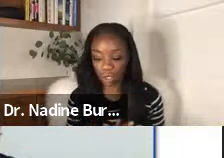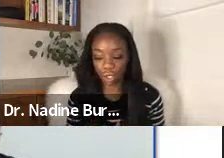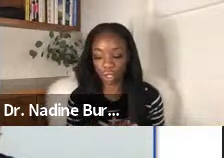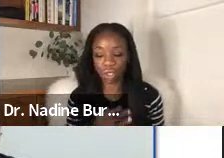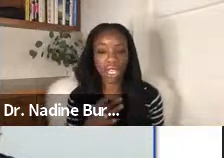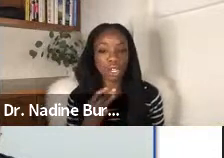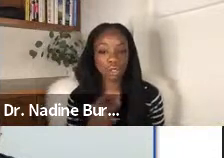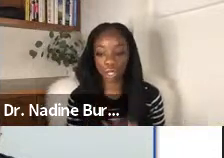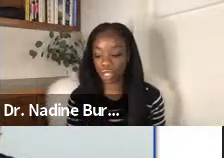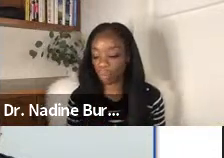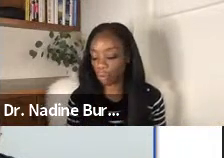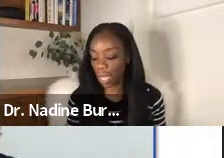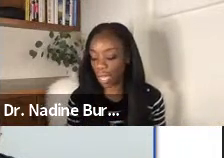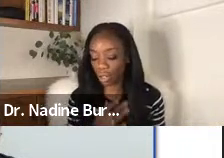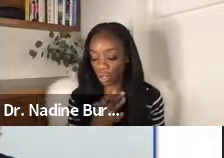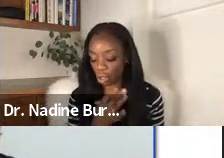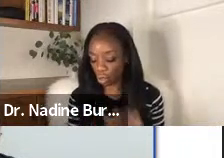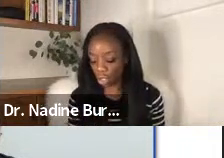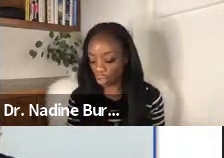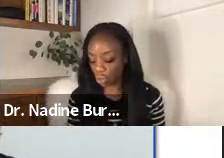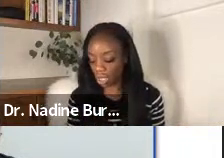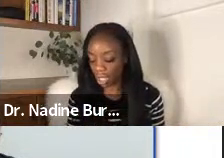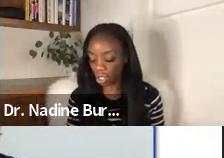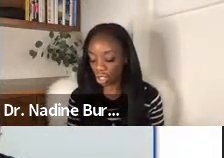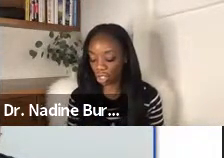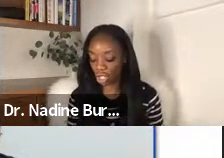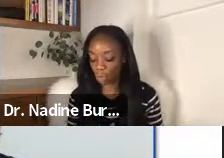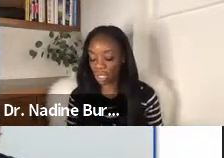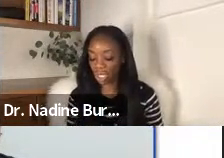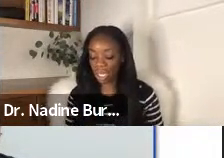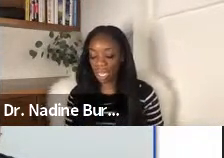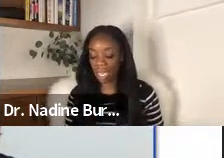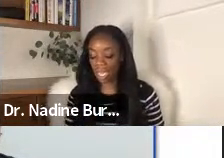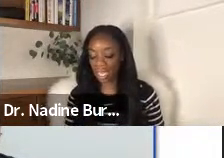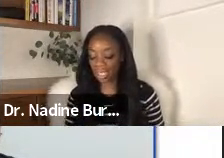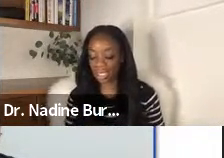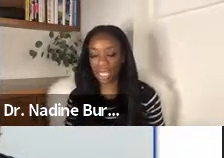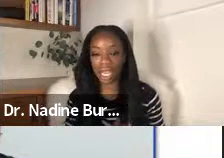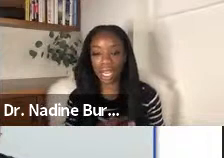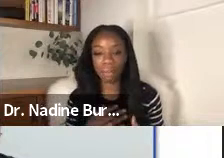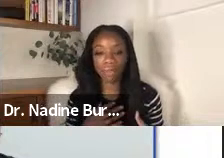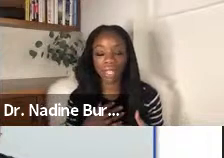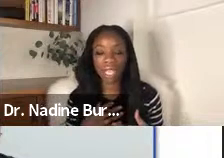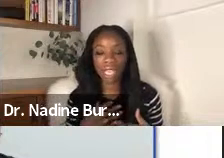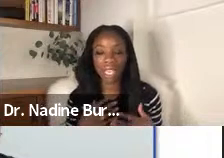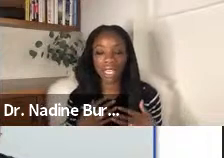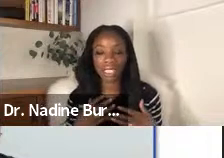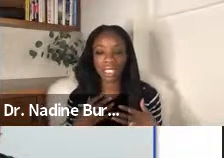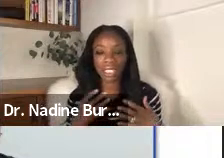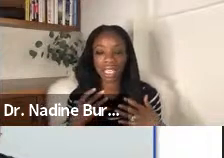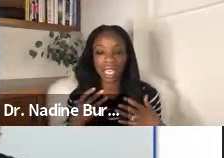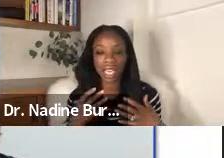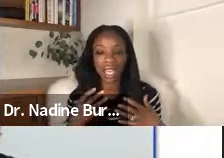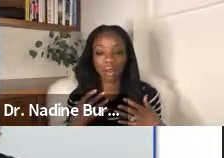trusted messengers, trusted providers, trusted relationships. And